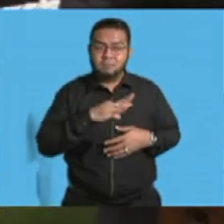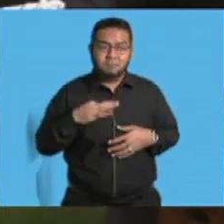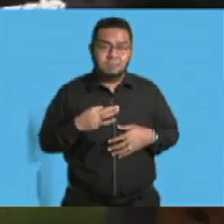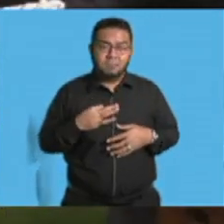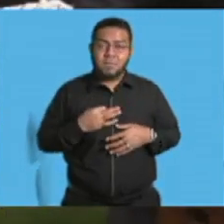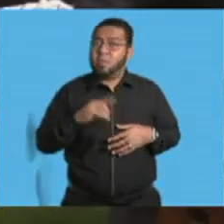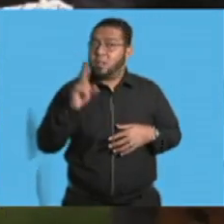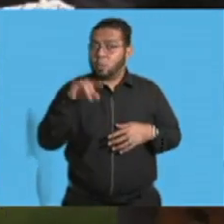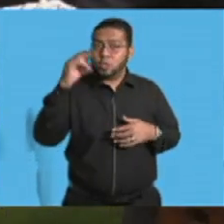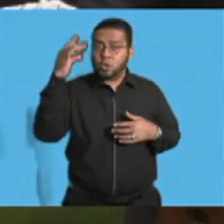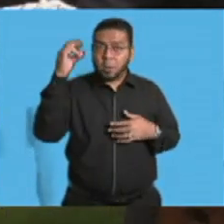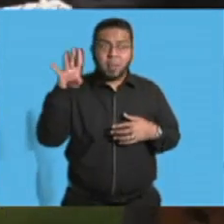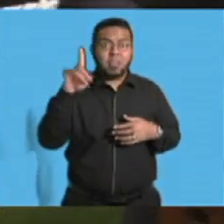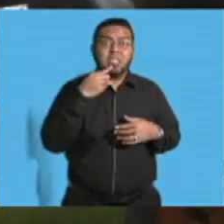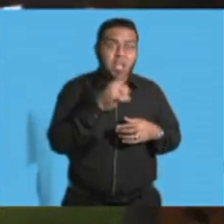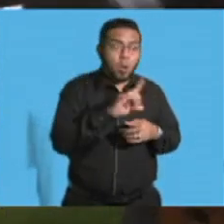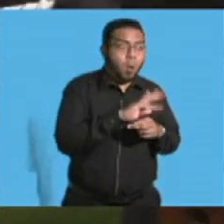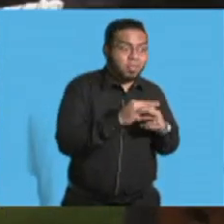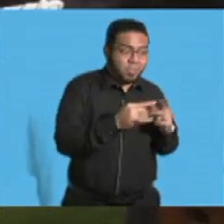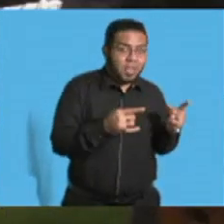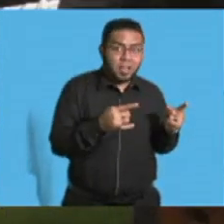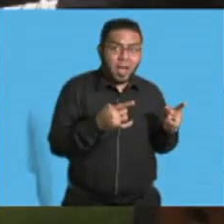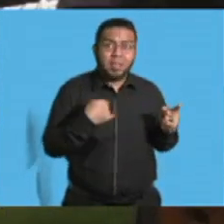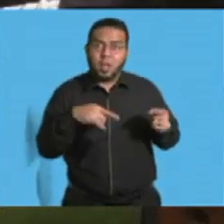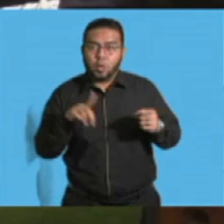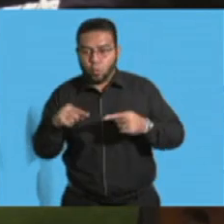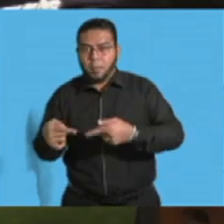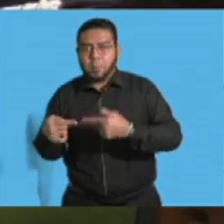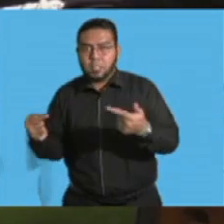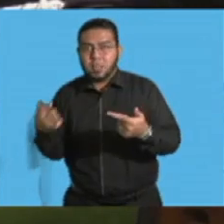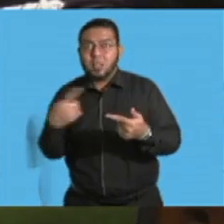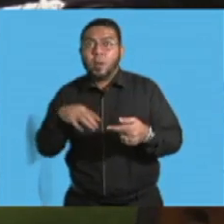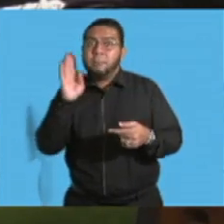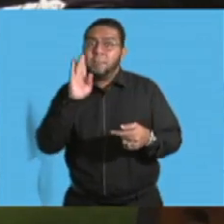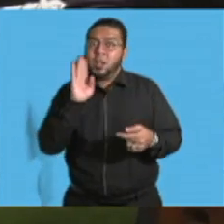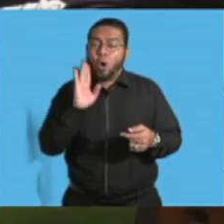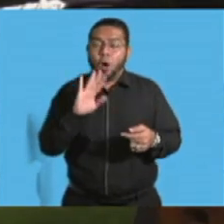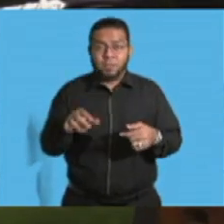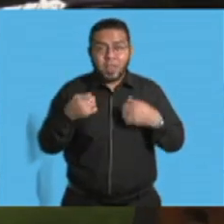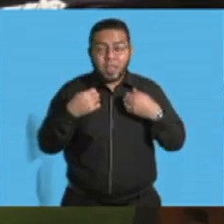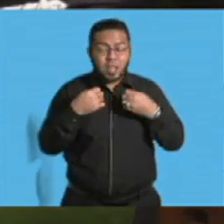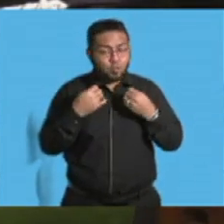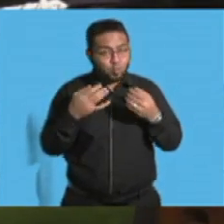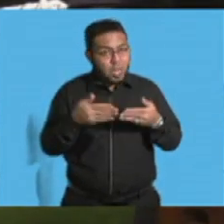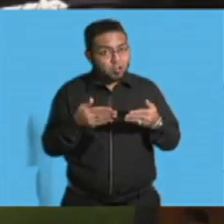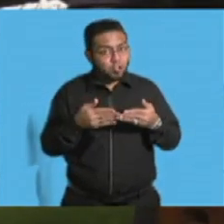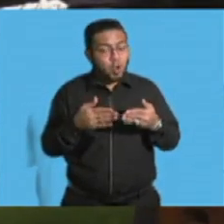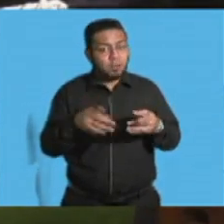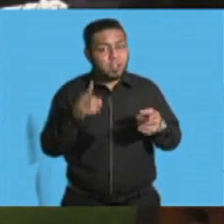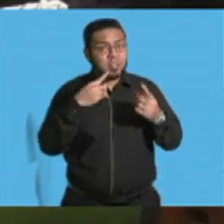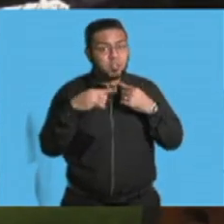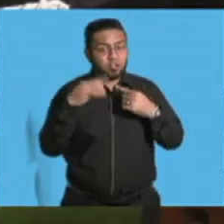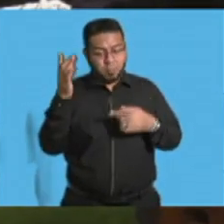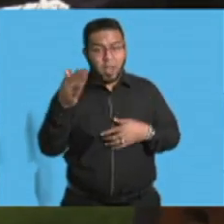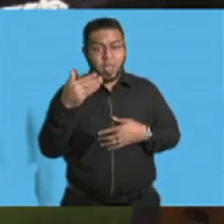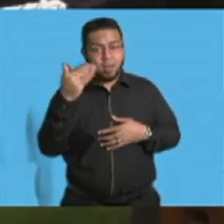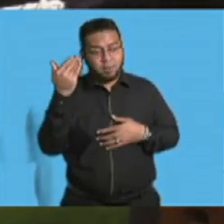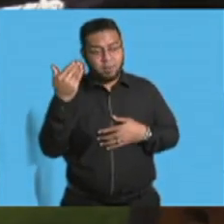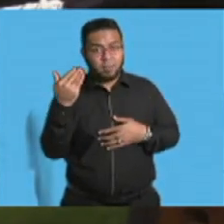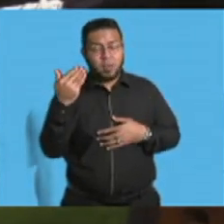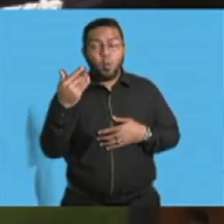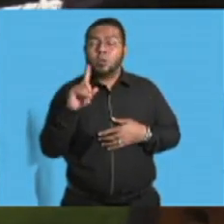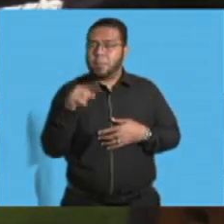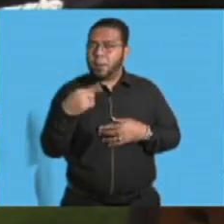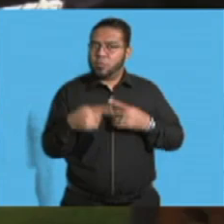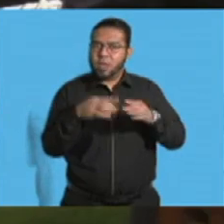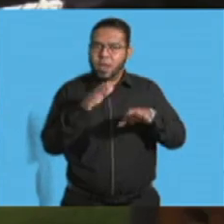all about. They say one thing and do the complete opposite. This is my beginning of the introduction of my speech this evening, Madam Speaker, was about the